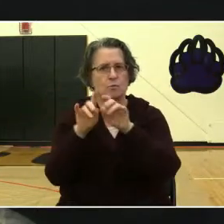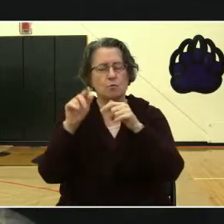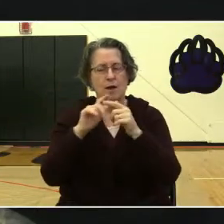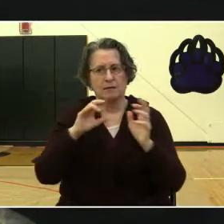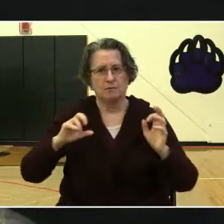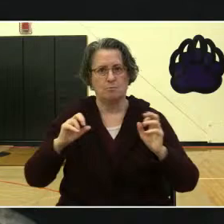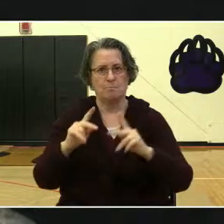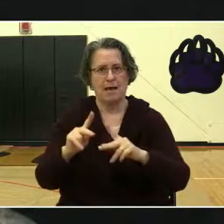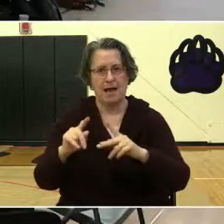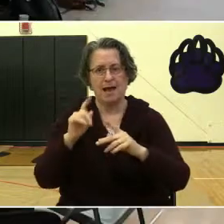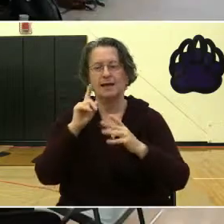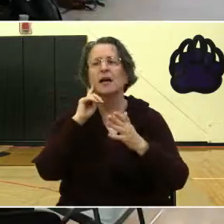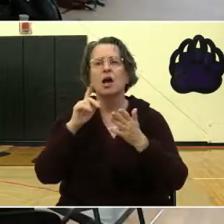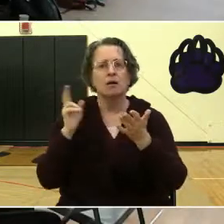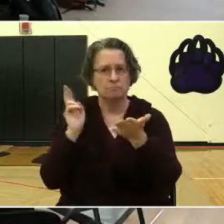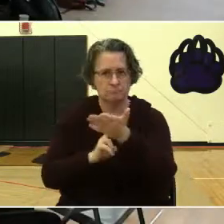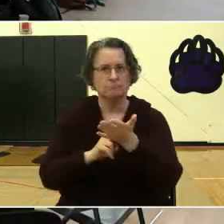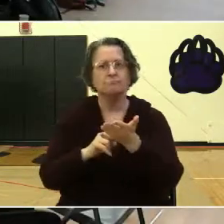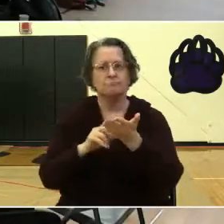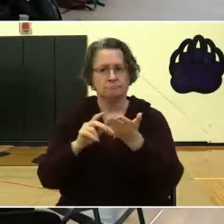return thank